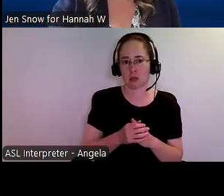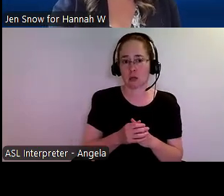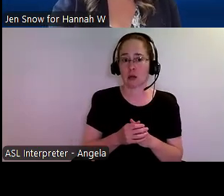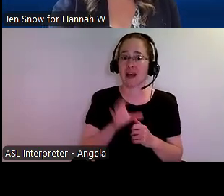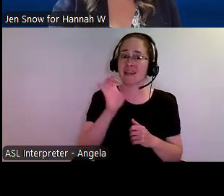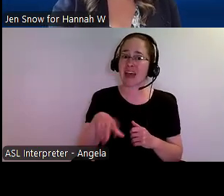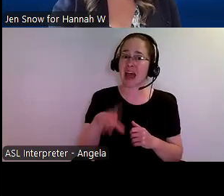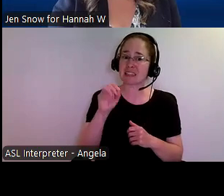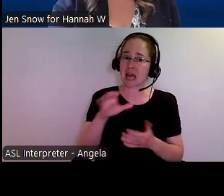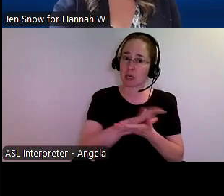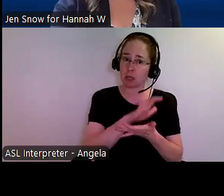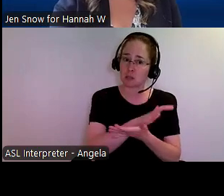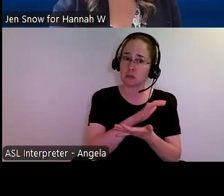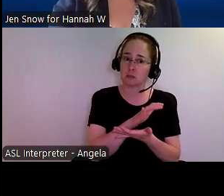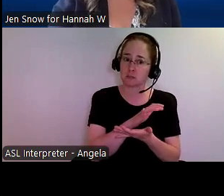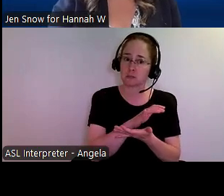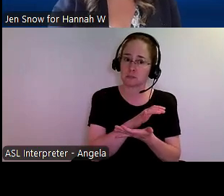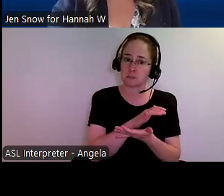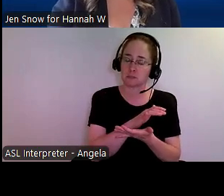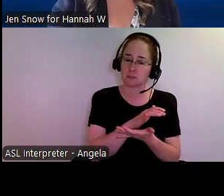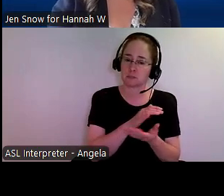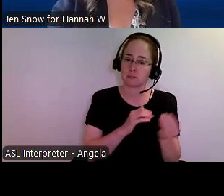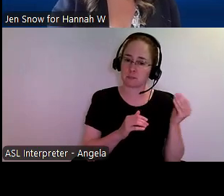document, there's a lot of